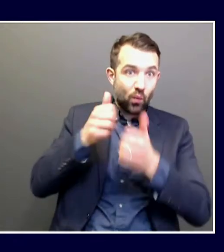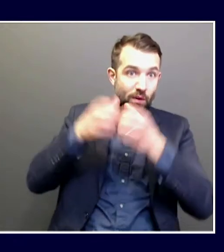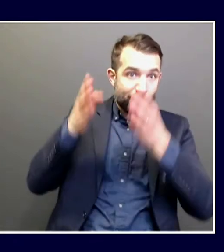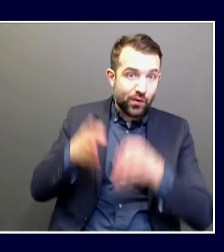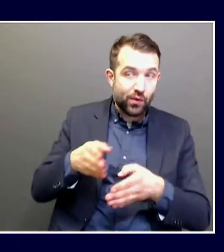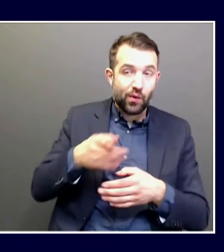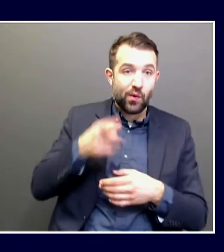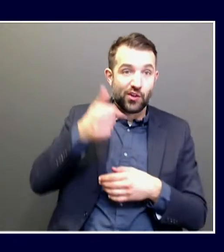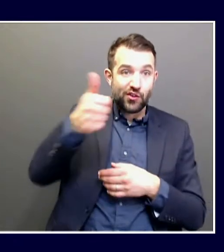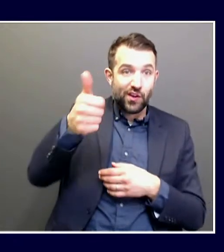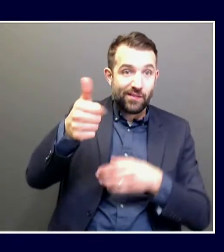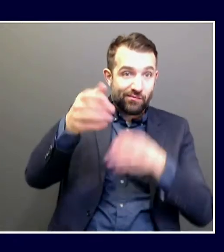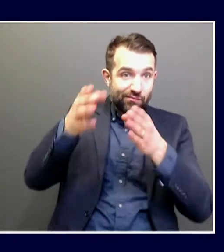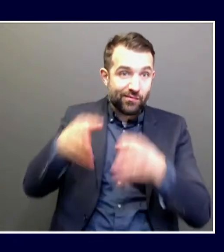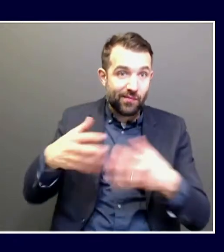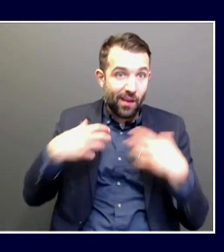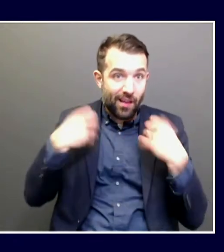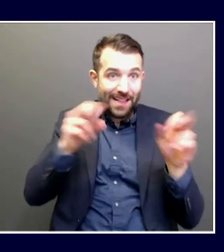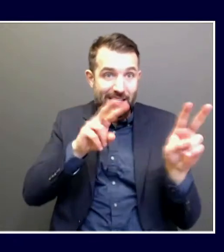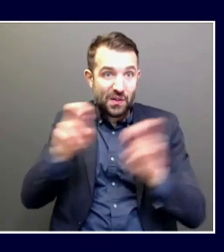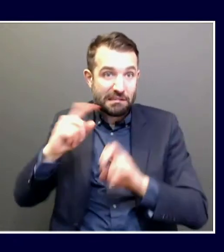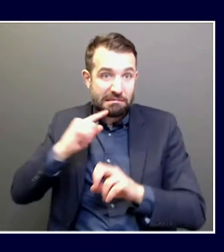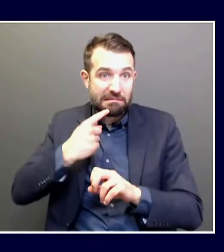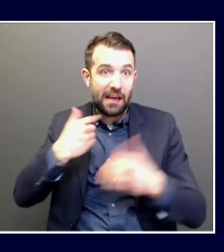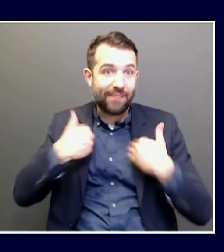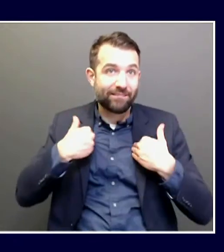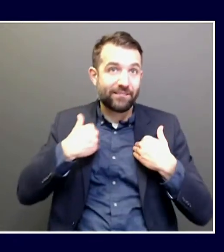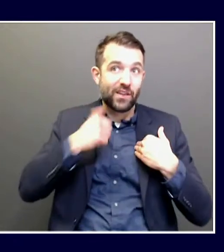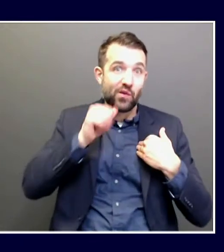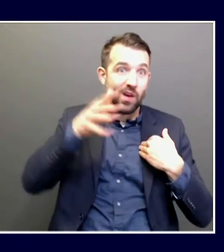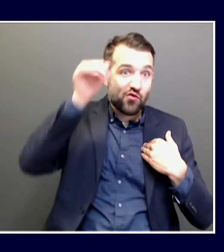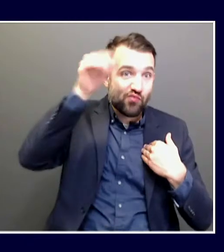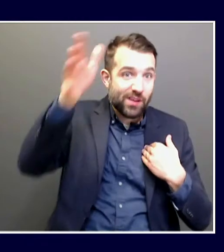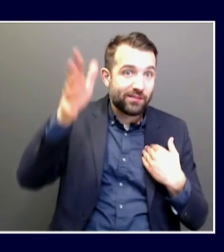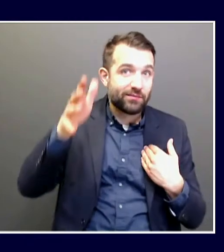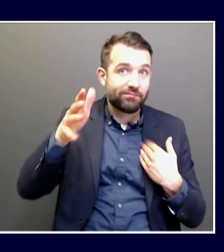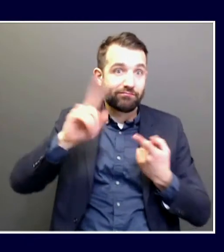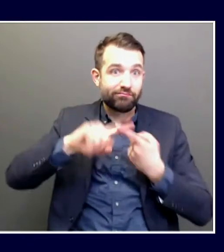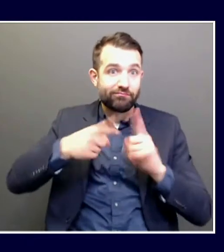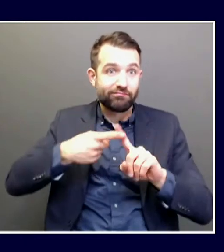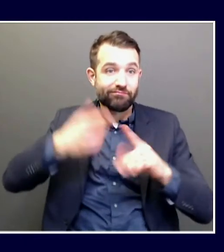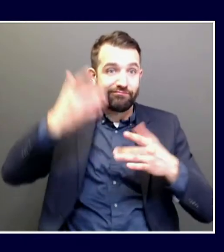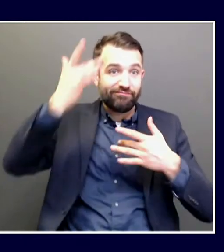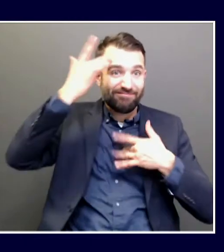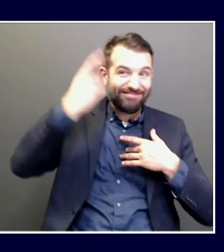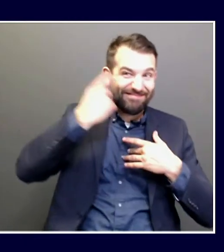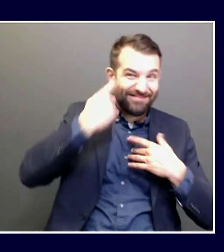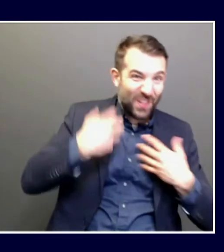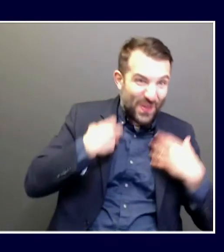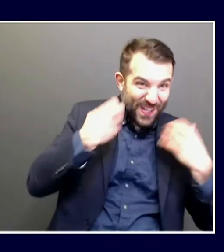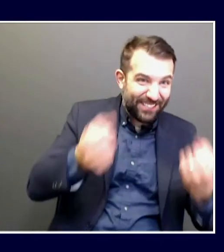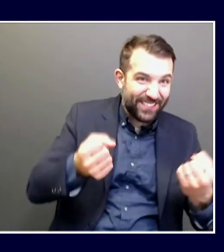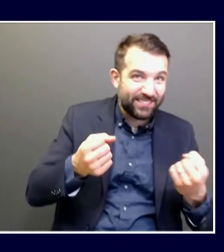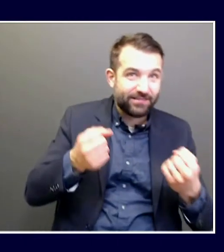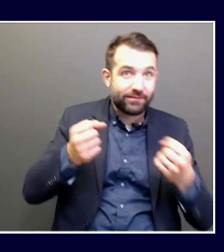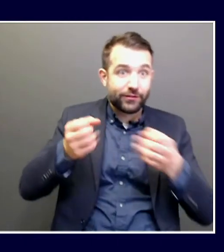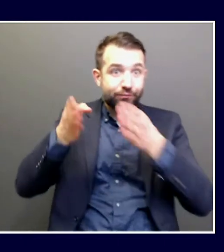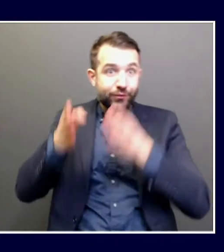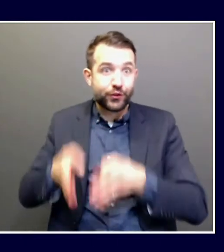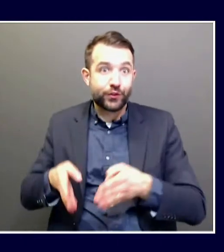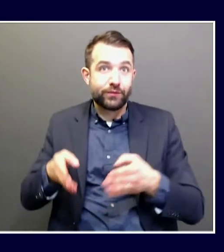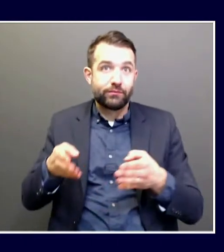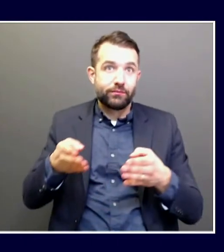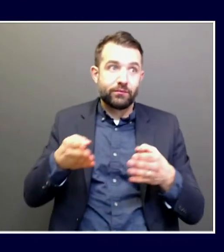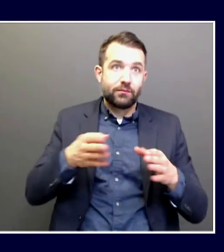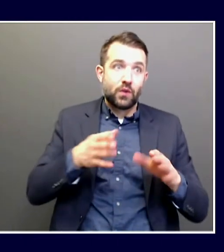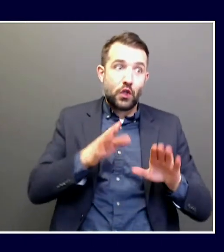it's your grandmother, a friend who's recently recovering from a serious illness, anyone for whom, or for example, a child who is,